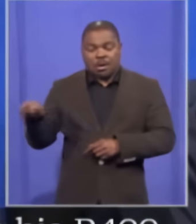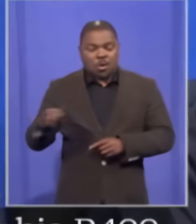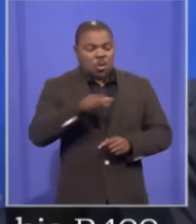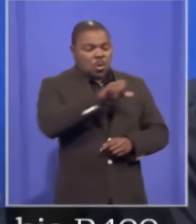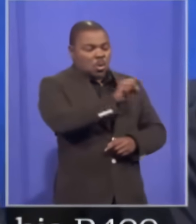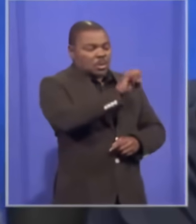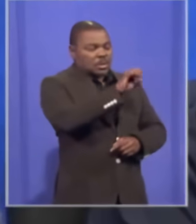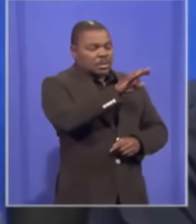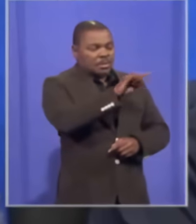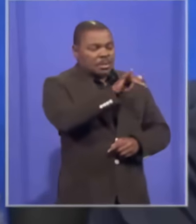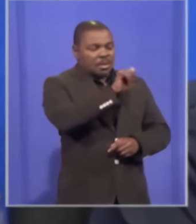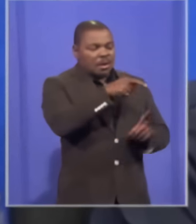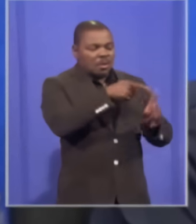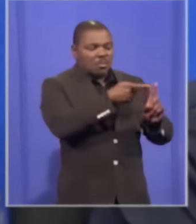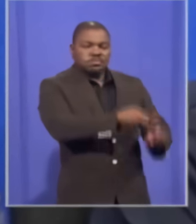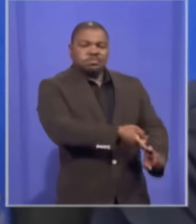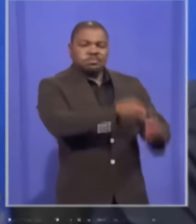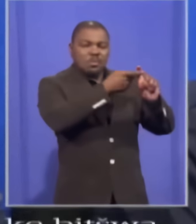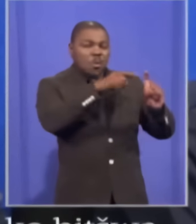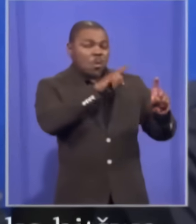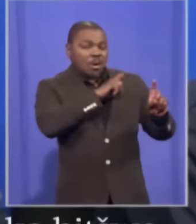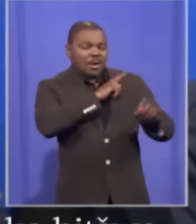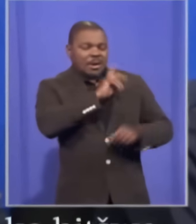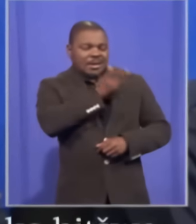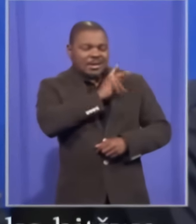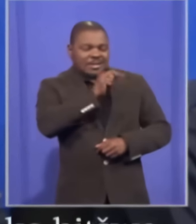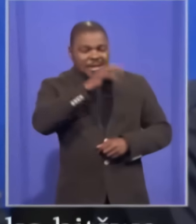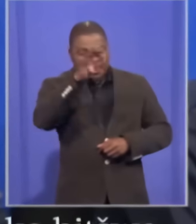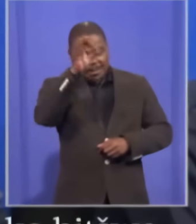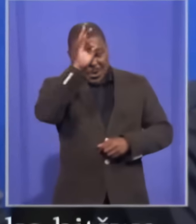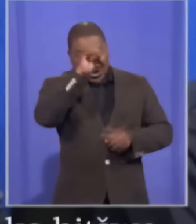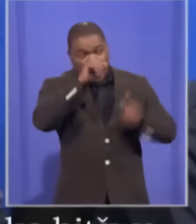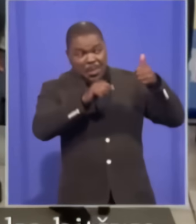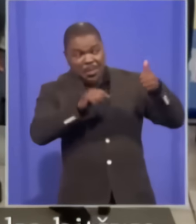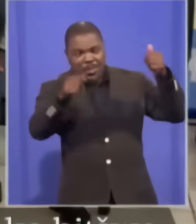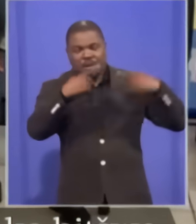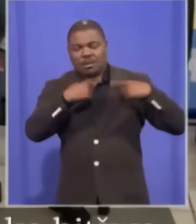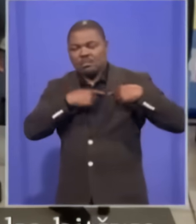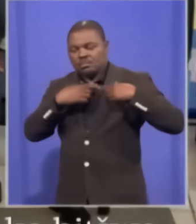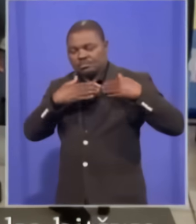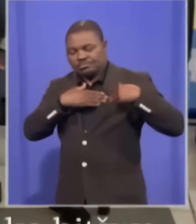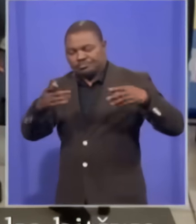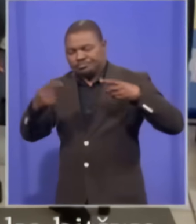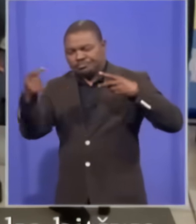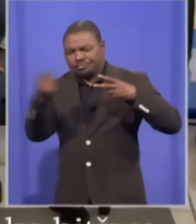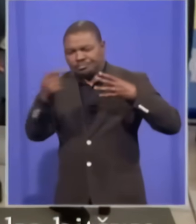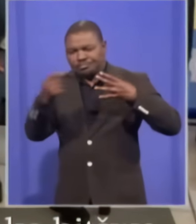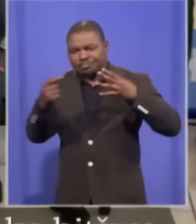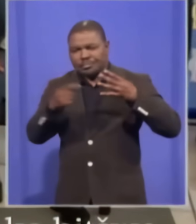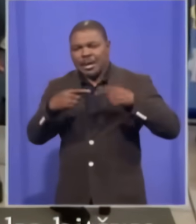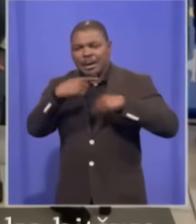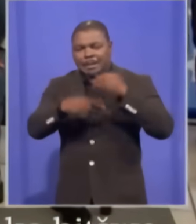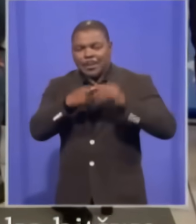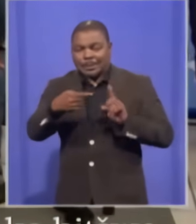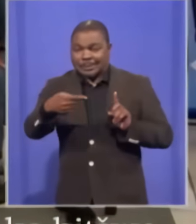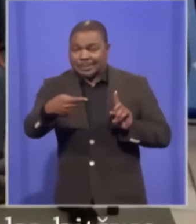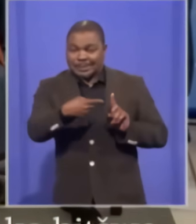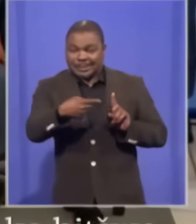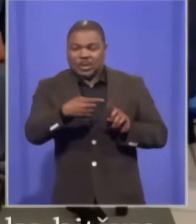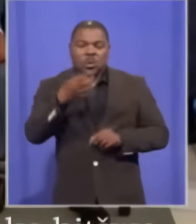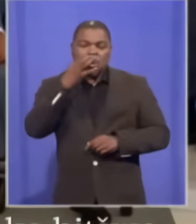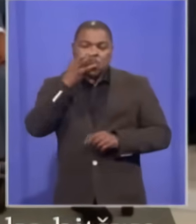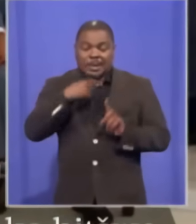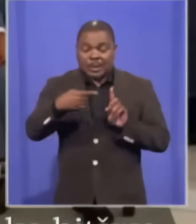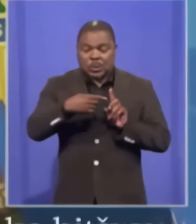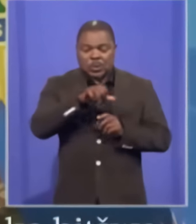ga ditatofatšo tšeo di boletšwego ke mokomišenare wa KwaZulu-Natal mo Lieutenant mo General Nhlanhla Mkhwanazi yo a